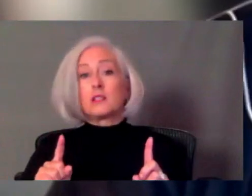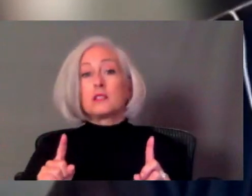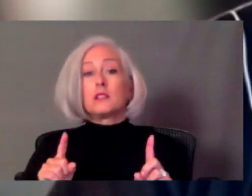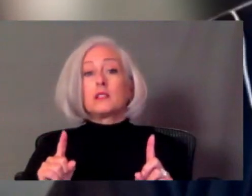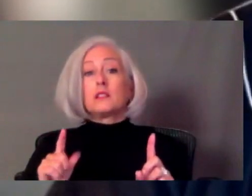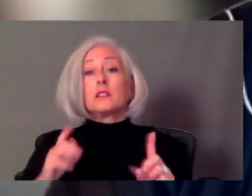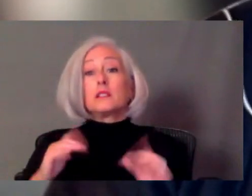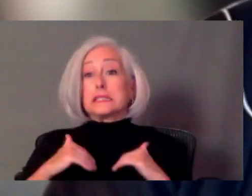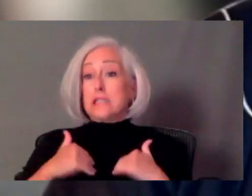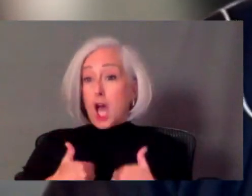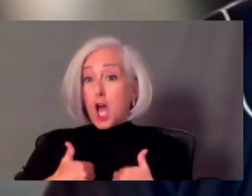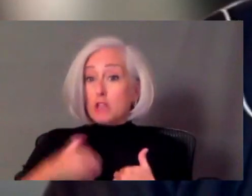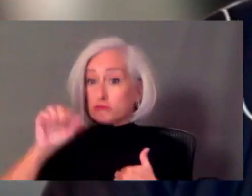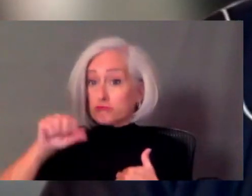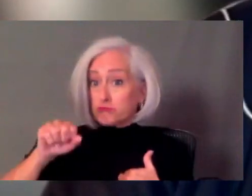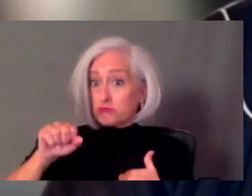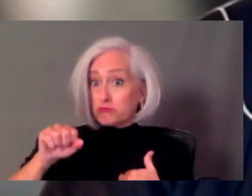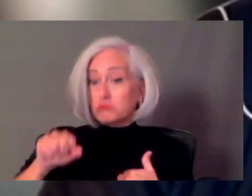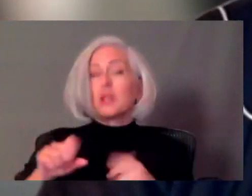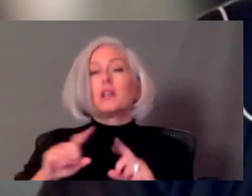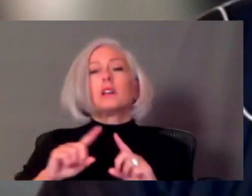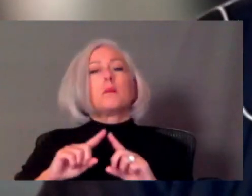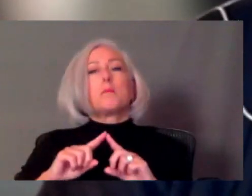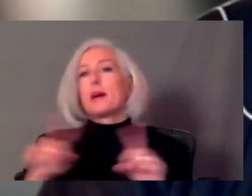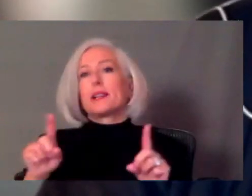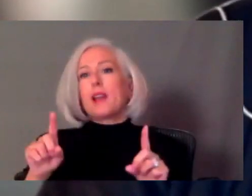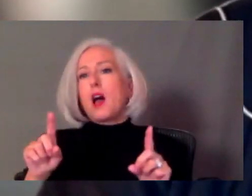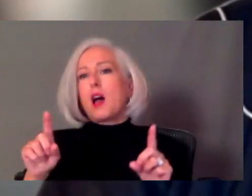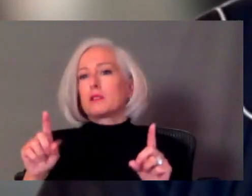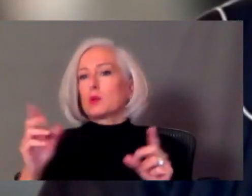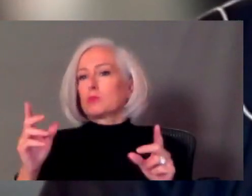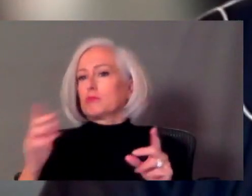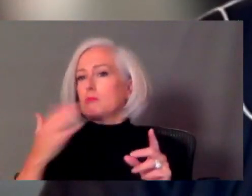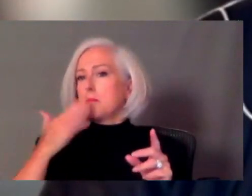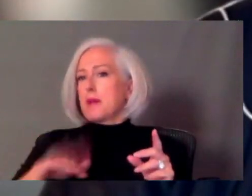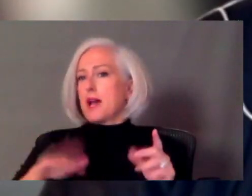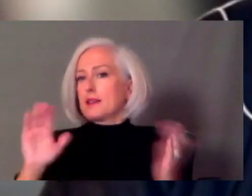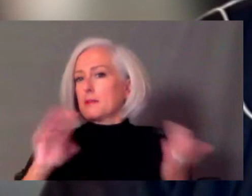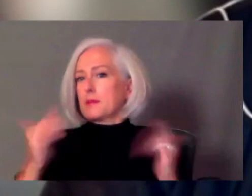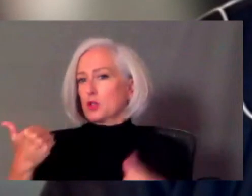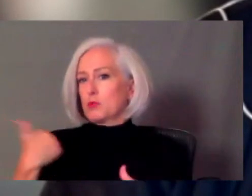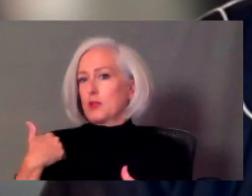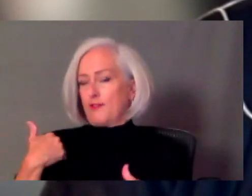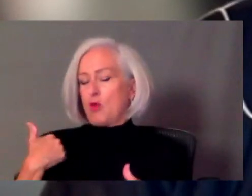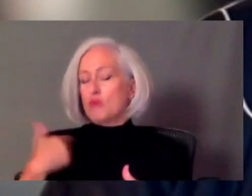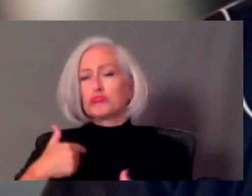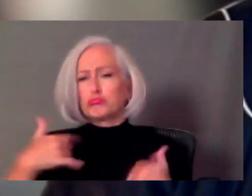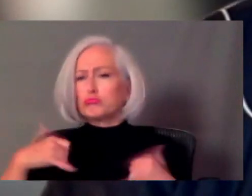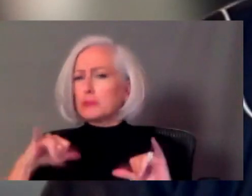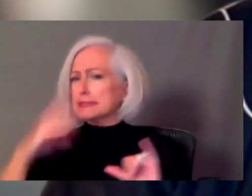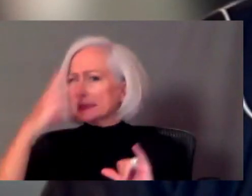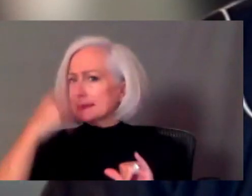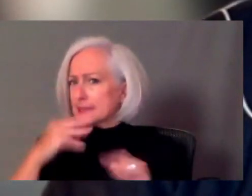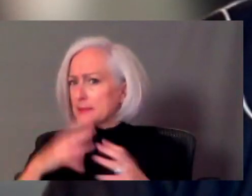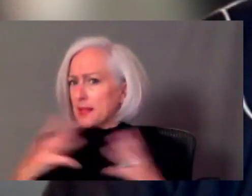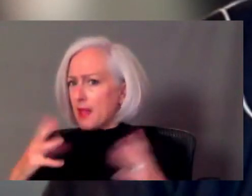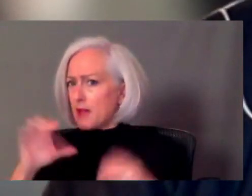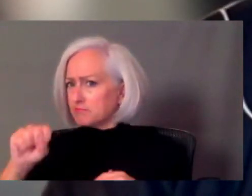I was stuck in a room and very bored by day 5, I